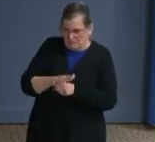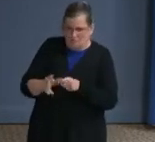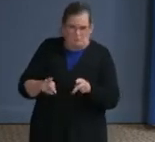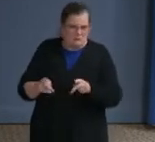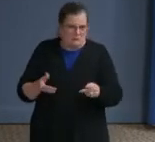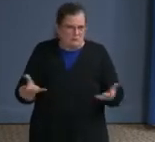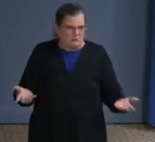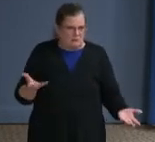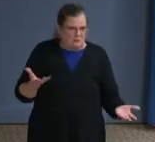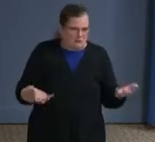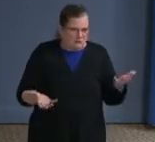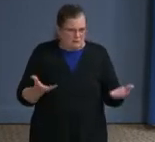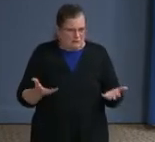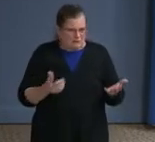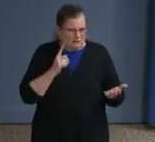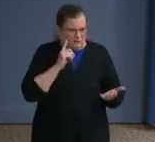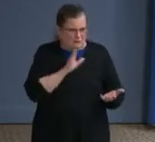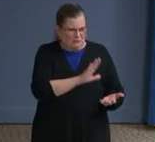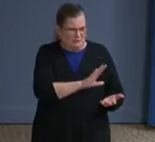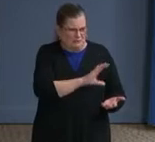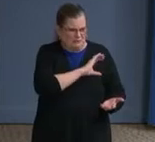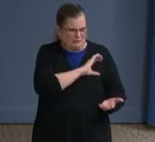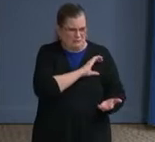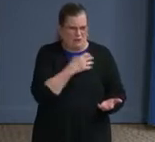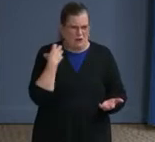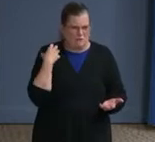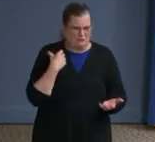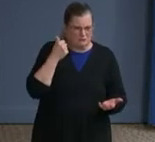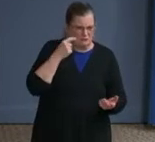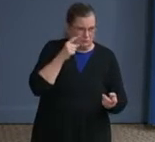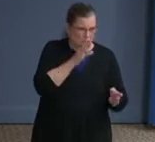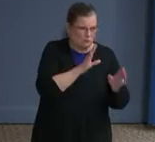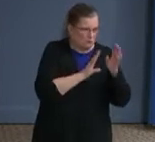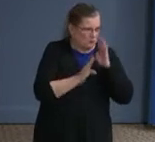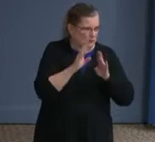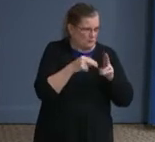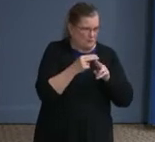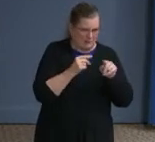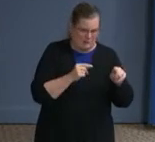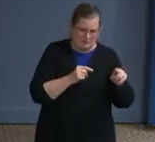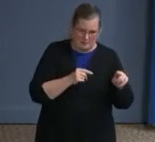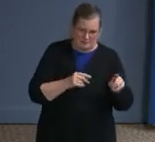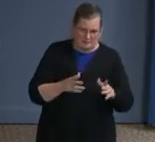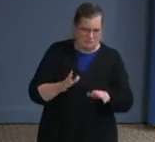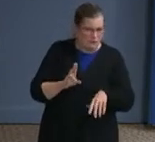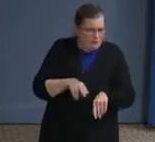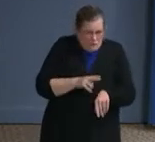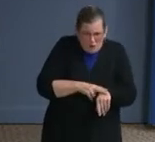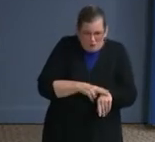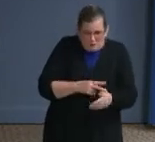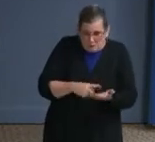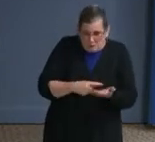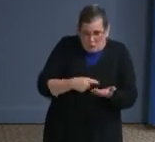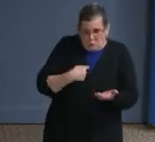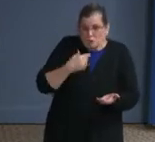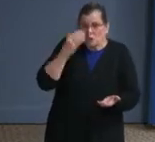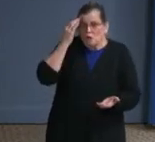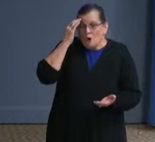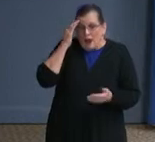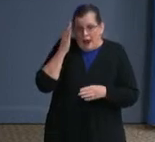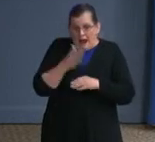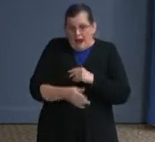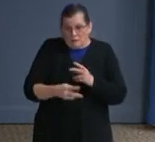them on duty for a First Amendment demonstration. And of course, sometimes we know after the fact what